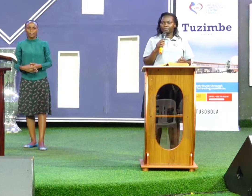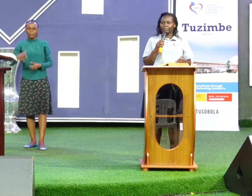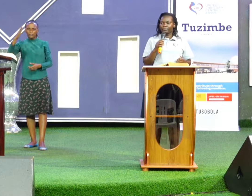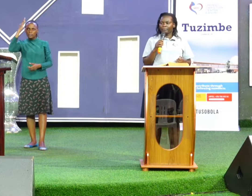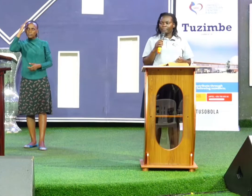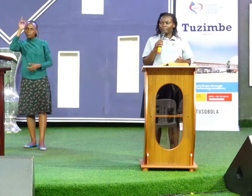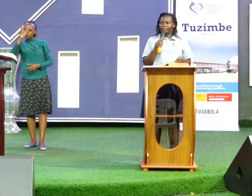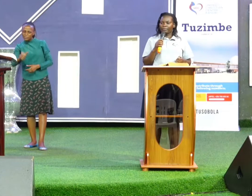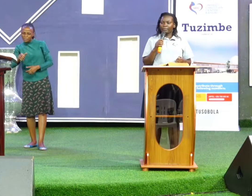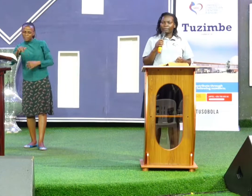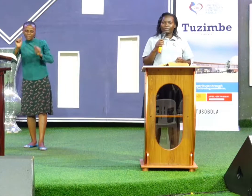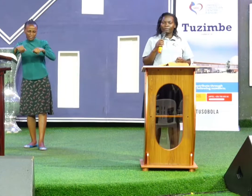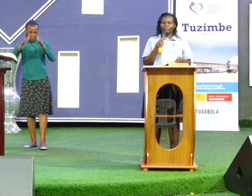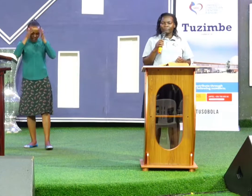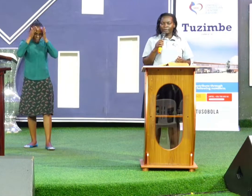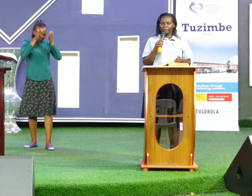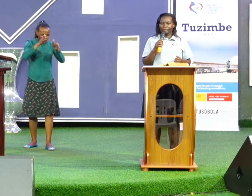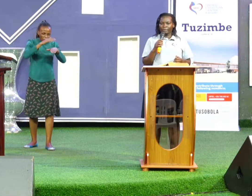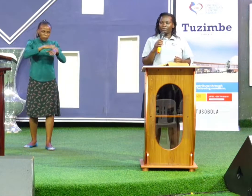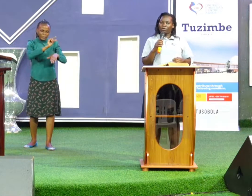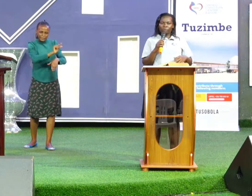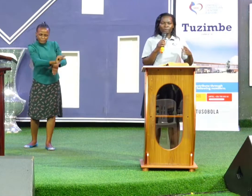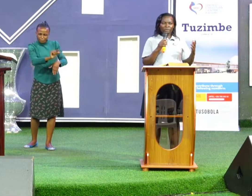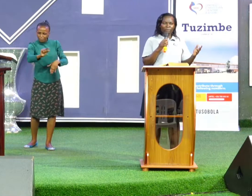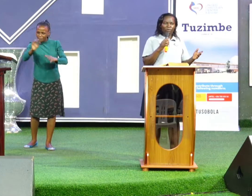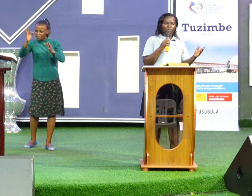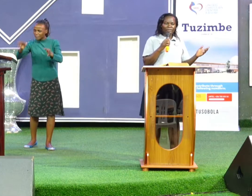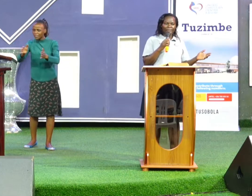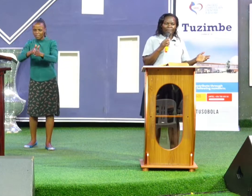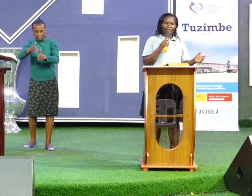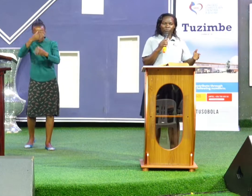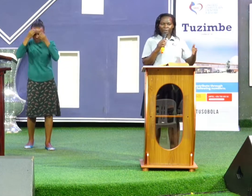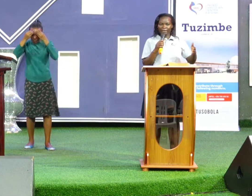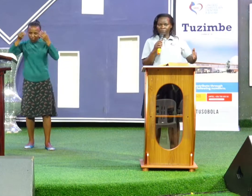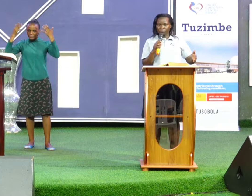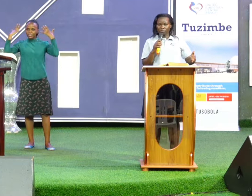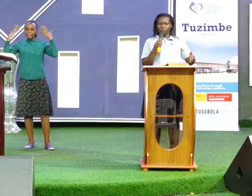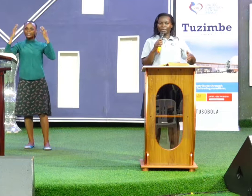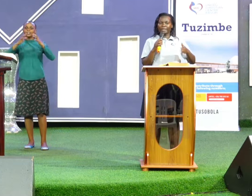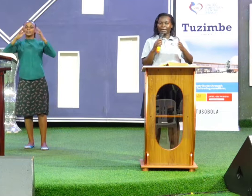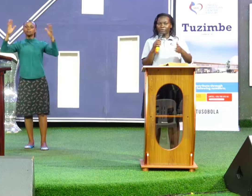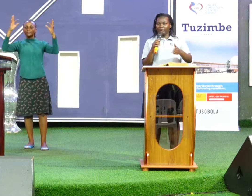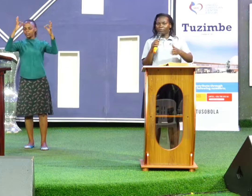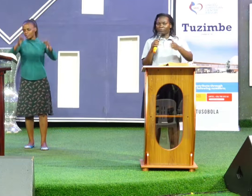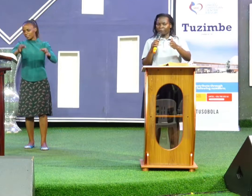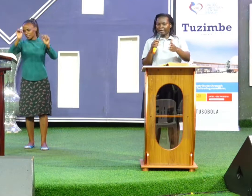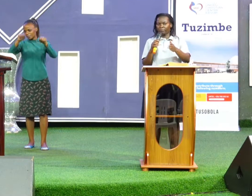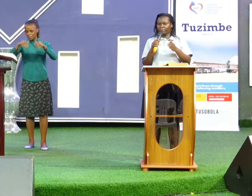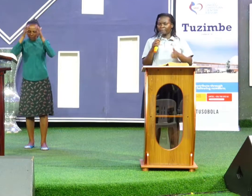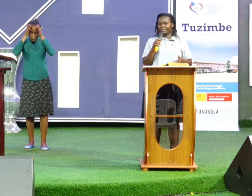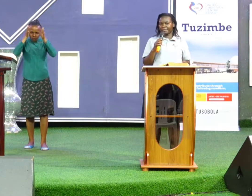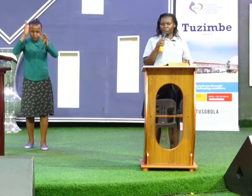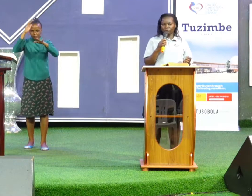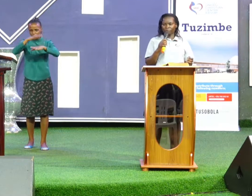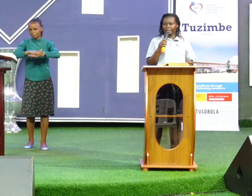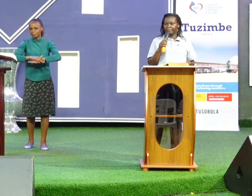the minors and forget the things they need to focus on. Omuntu asobola okusesira ku bino ebitonotono ne yeerabira okufaayo ku